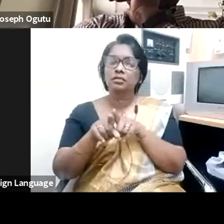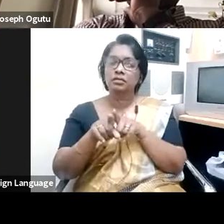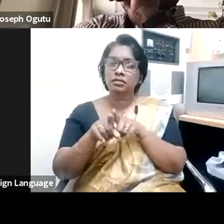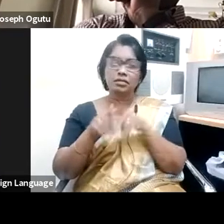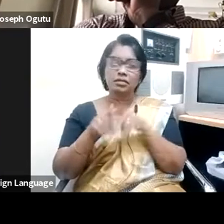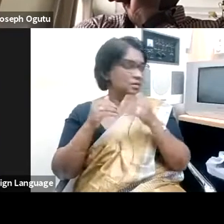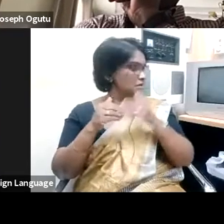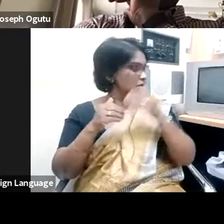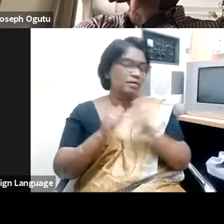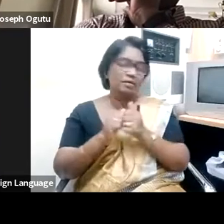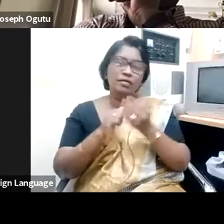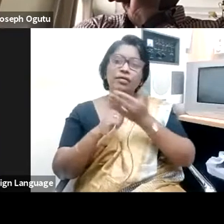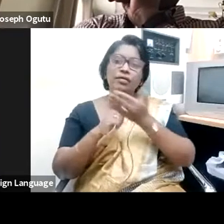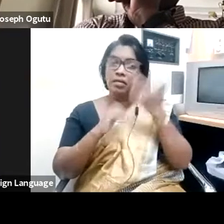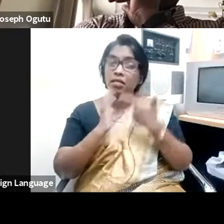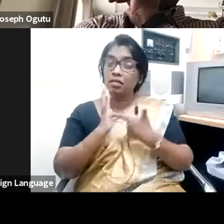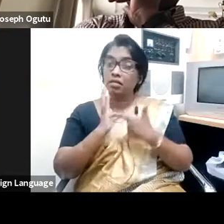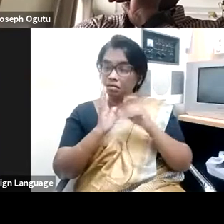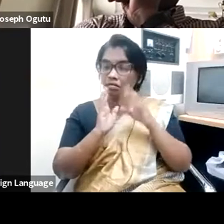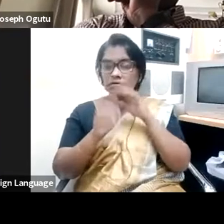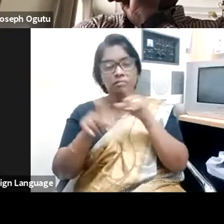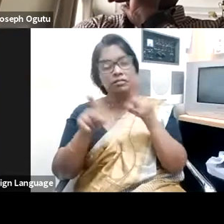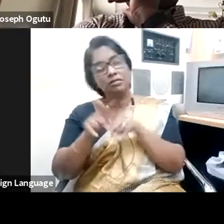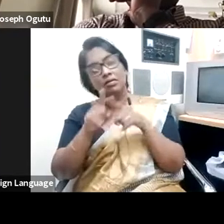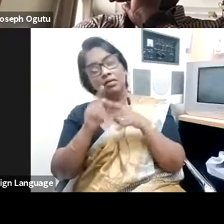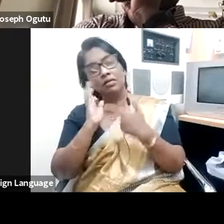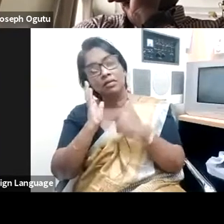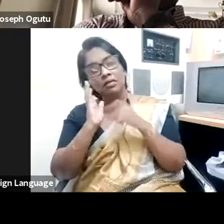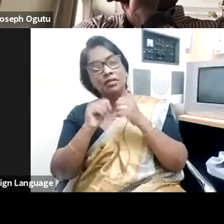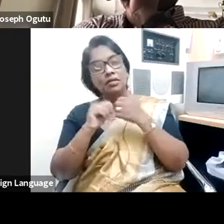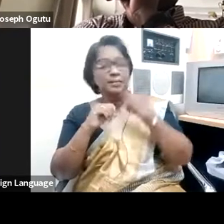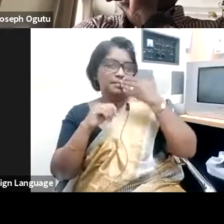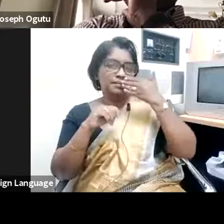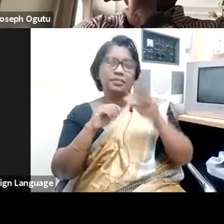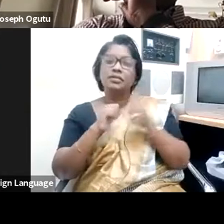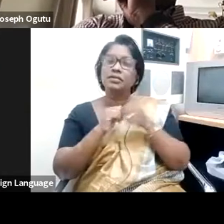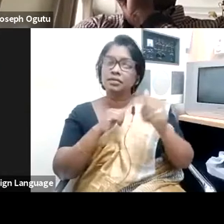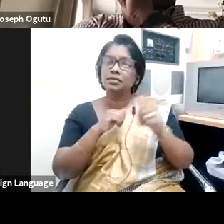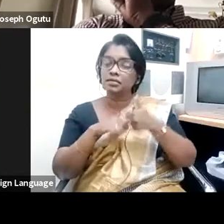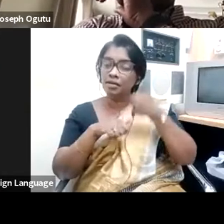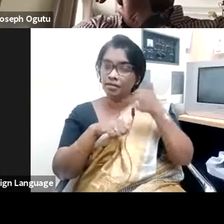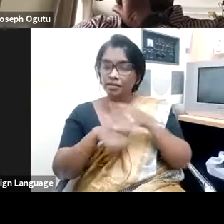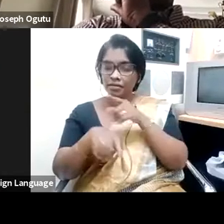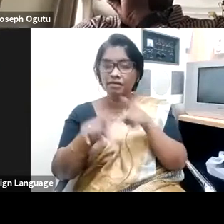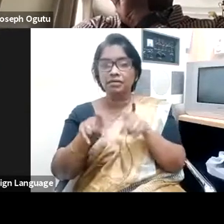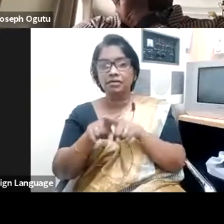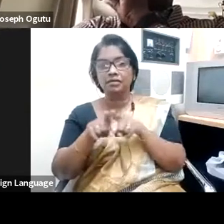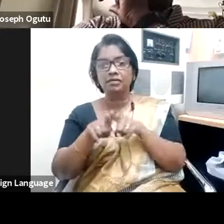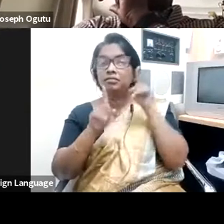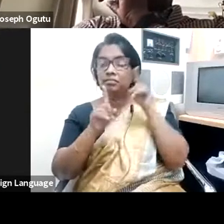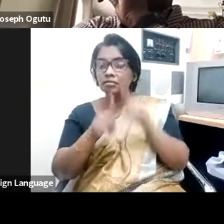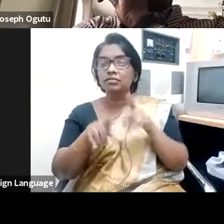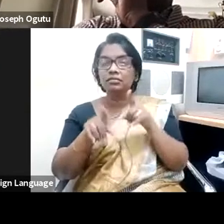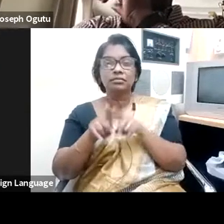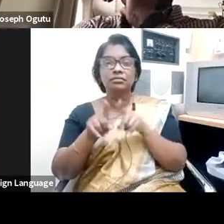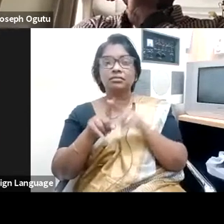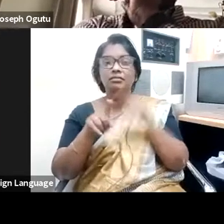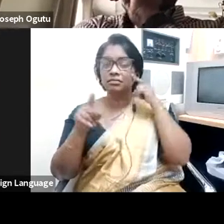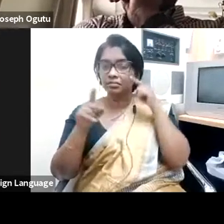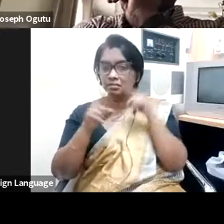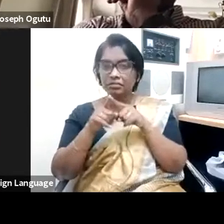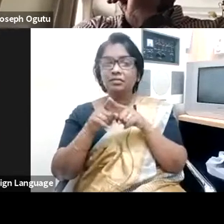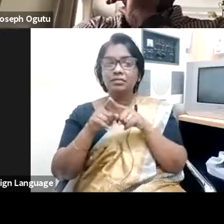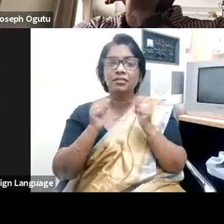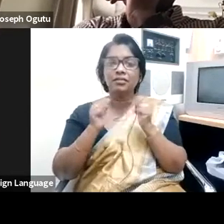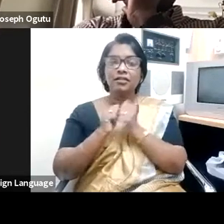It's the value that needs to come in front. And just start. It's like a muscle. The more you flex it, the better you become. So yeah,